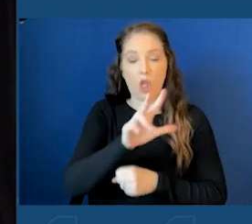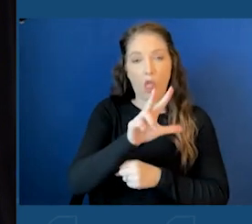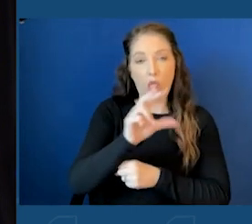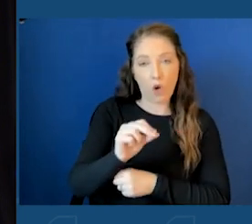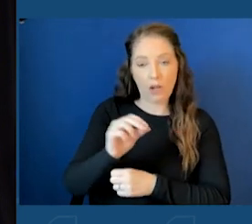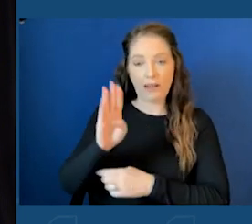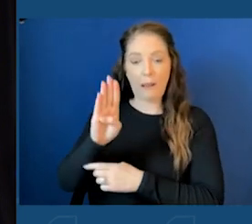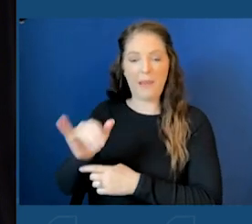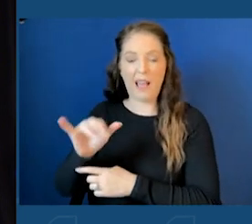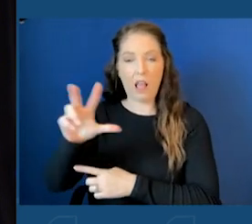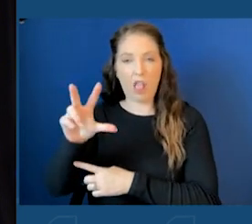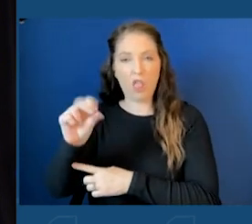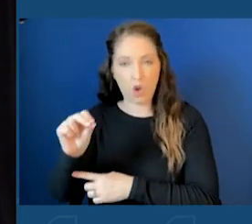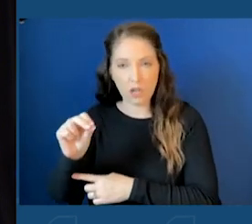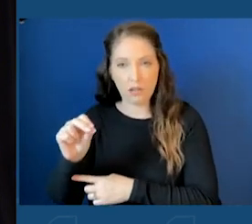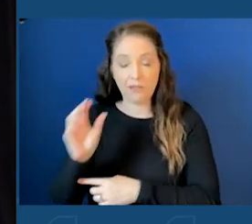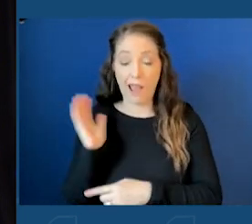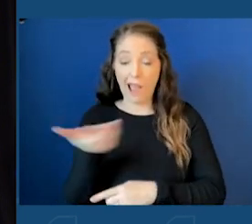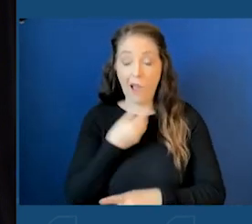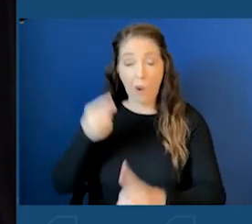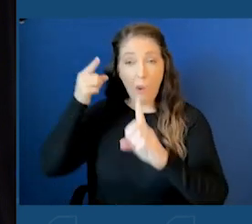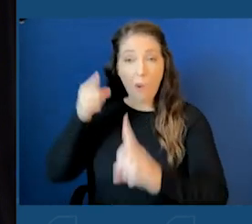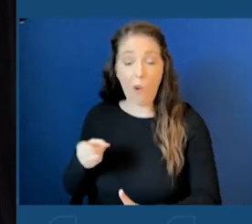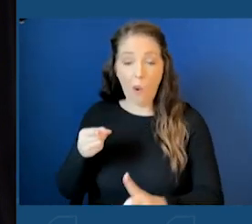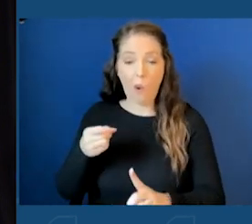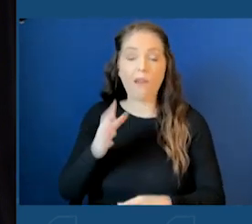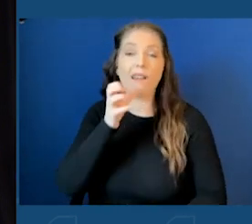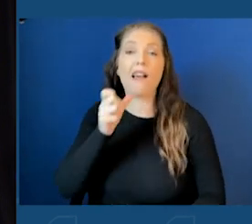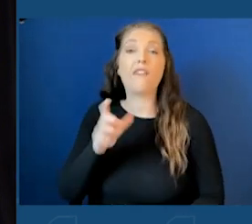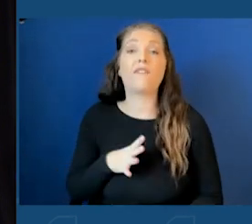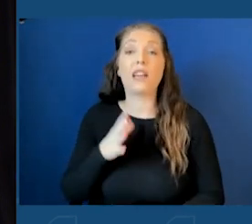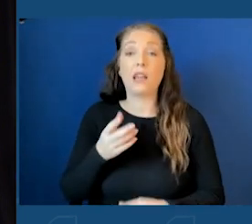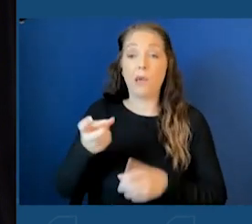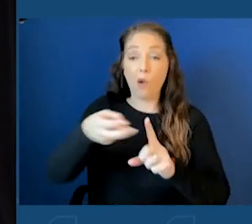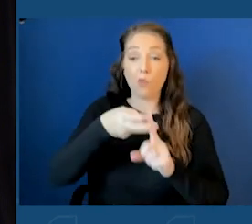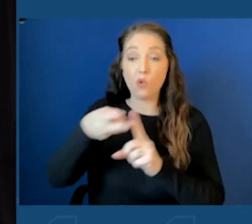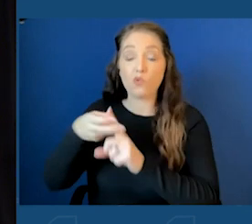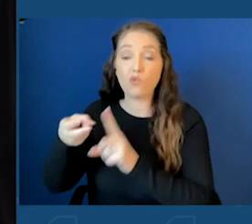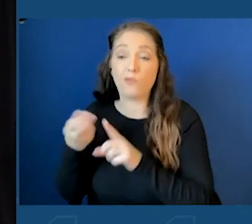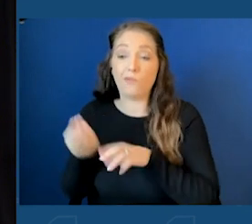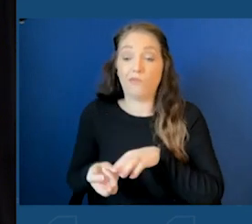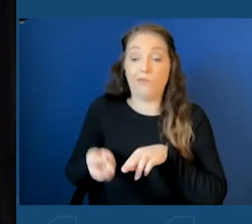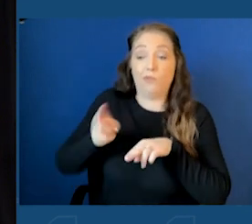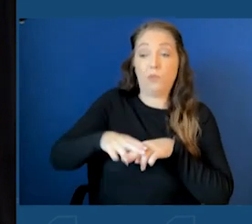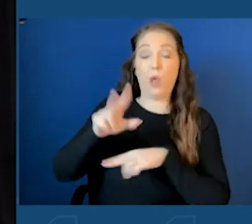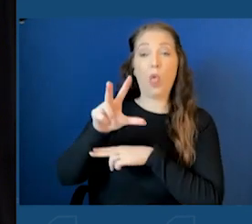goal of increasing our number of female recruits to 30% by the year 2030.